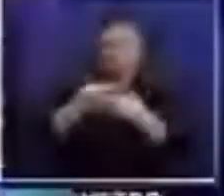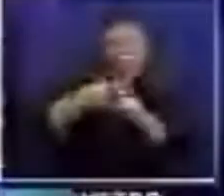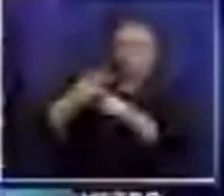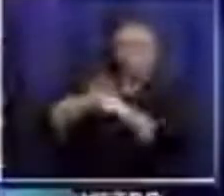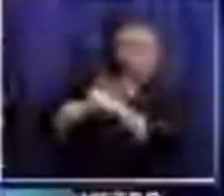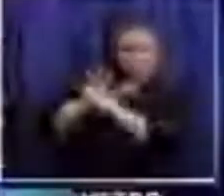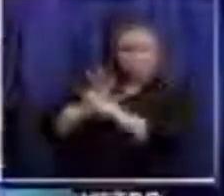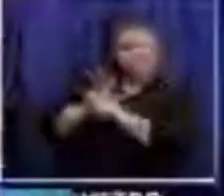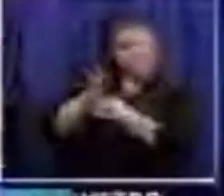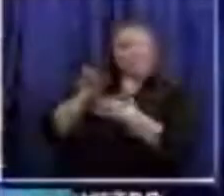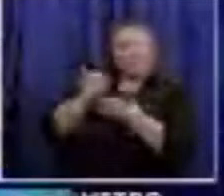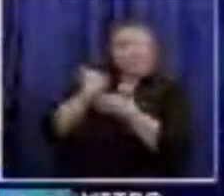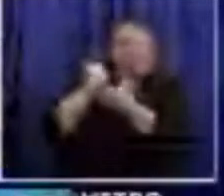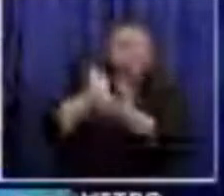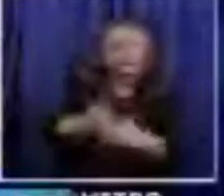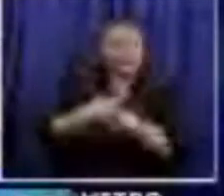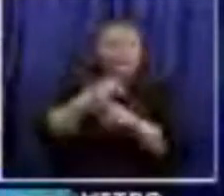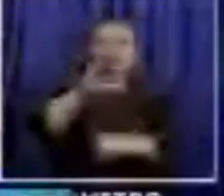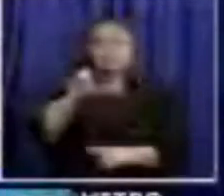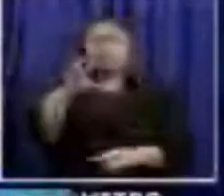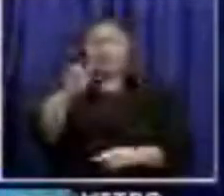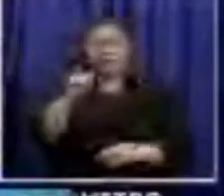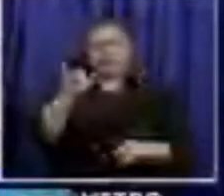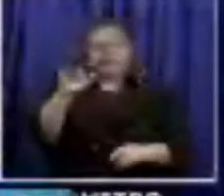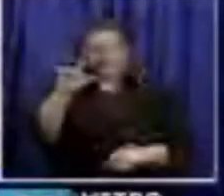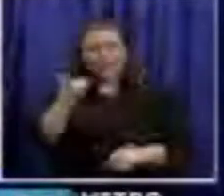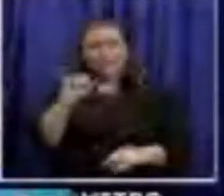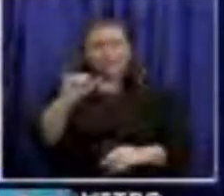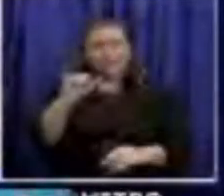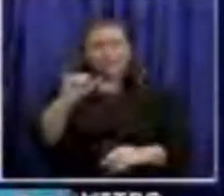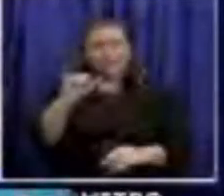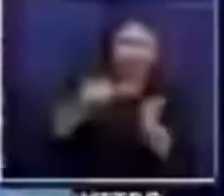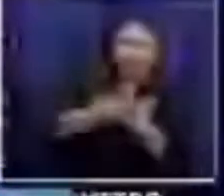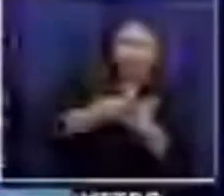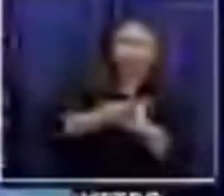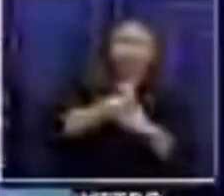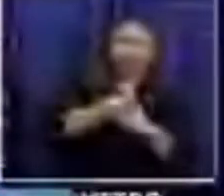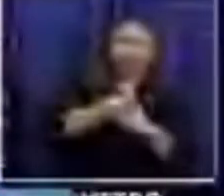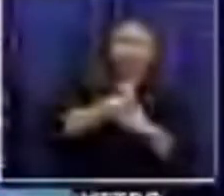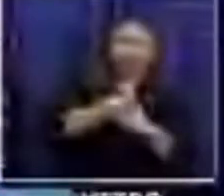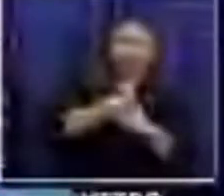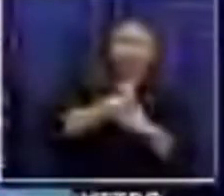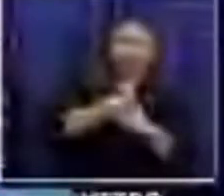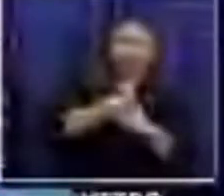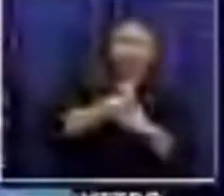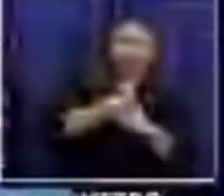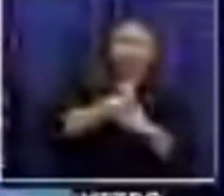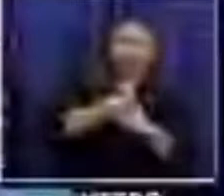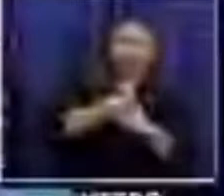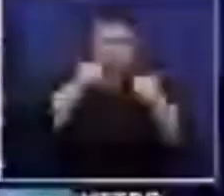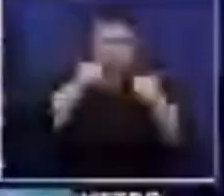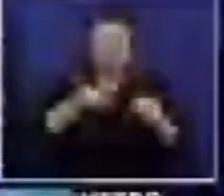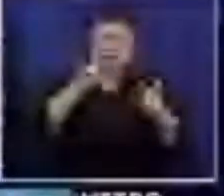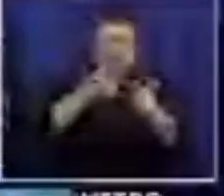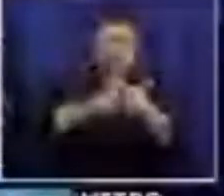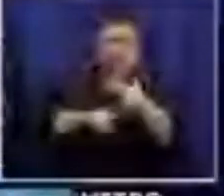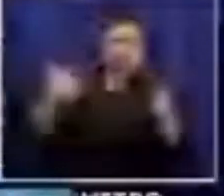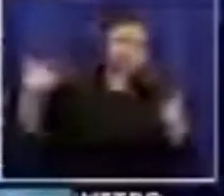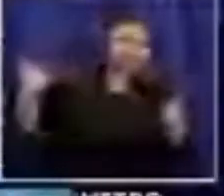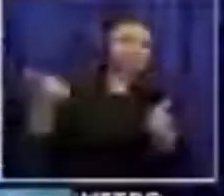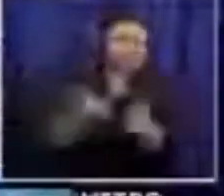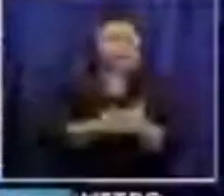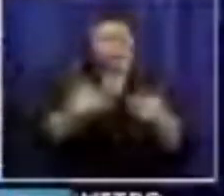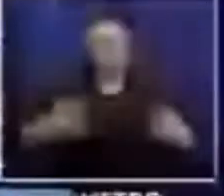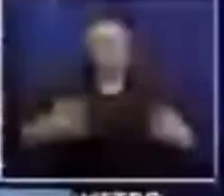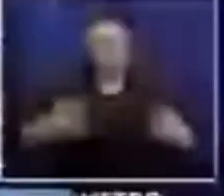of money. I wish it could be more because the hole that we're trying to fill is huge. But there's better news for Nashville as a whole and for the